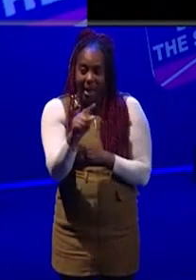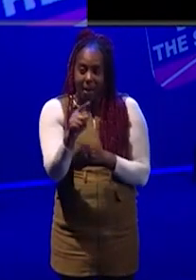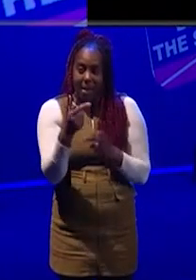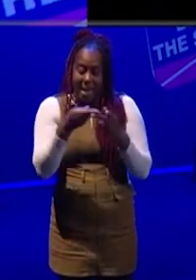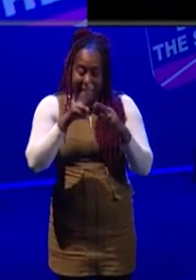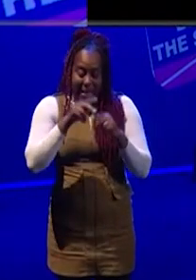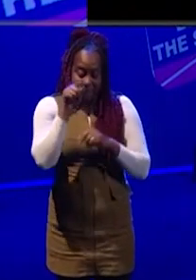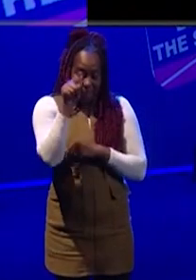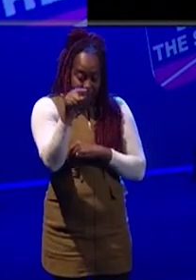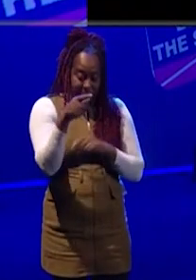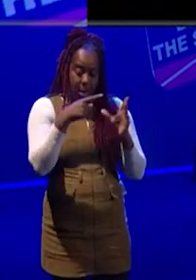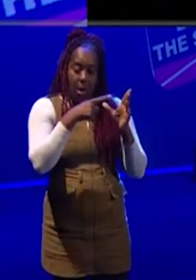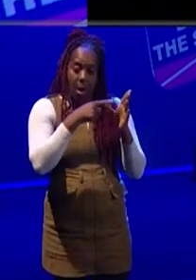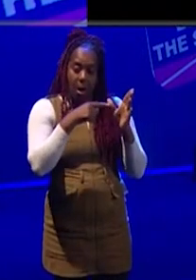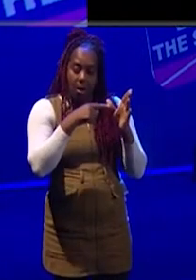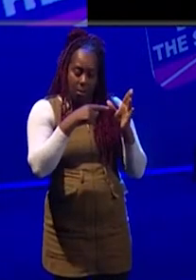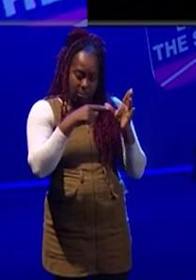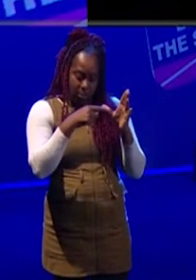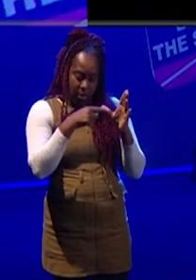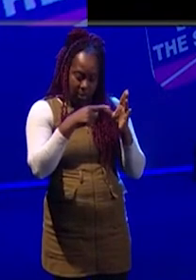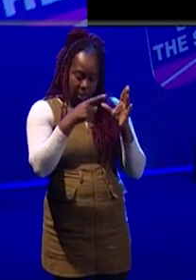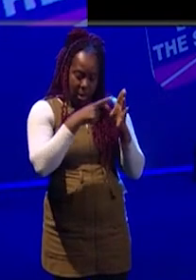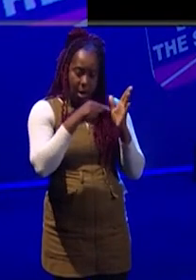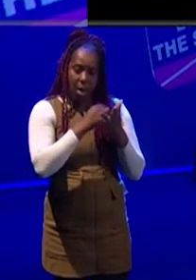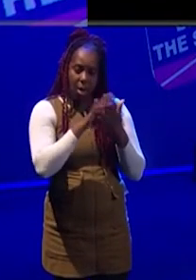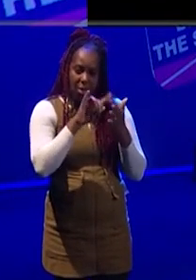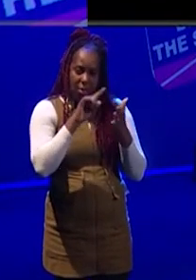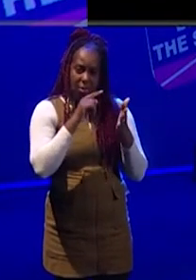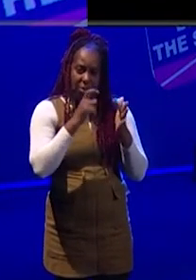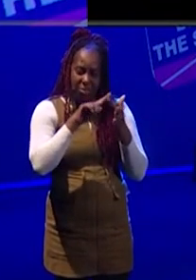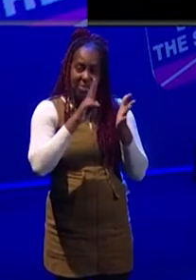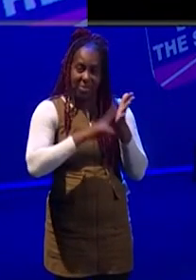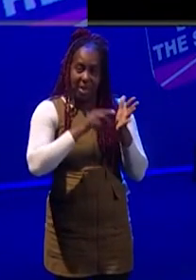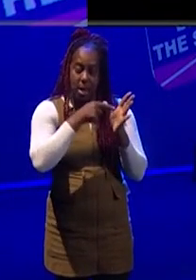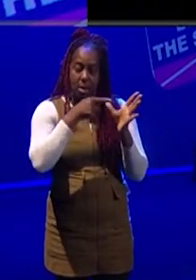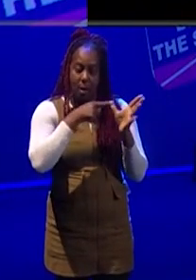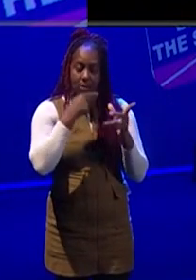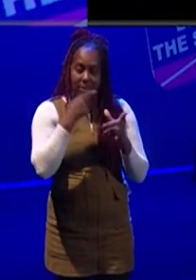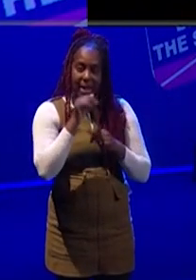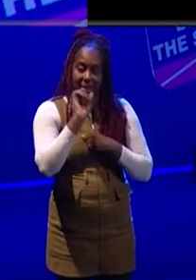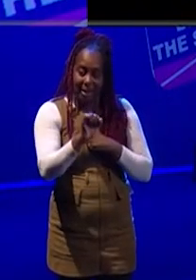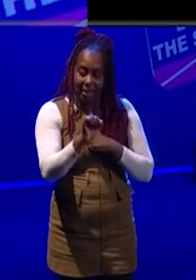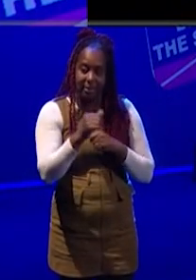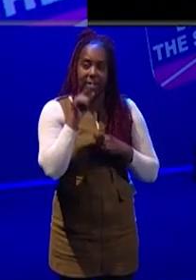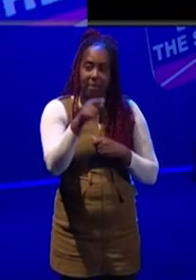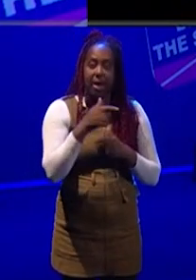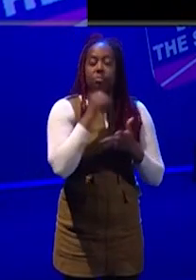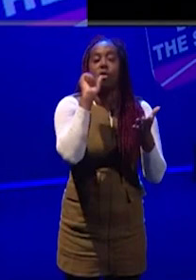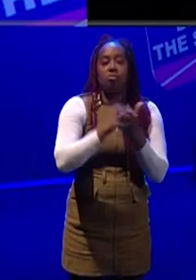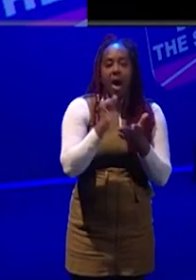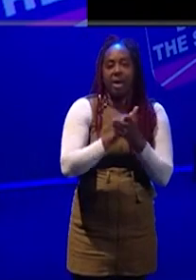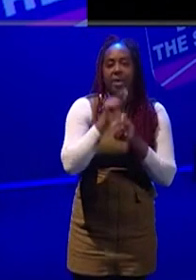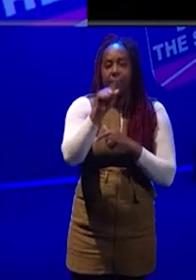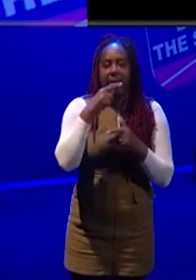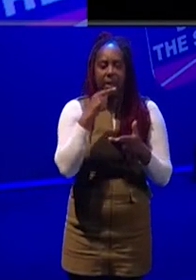could respond to that as well, please? Athena actually said Kelsie's right in regards to art versus people, and it doesn't just come down to